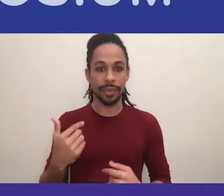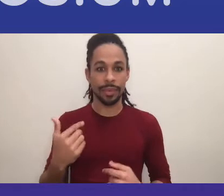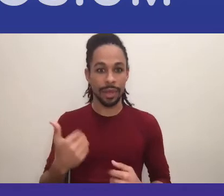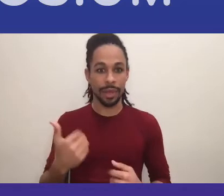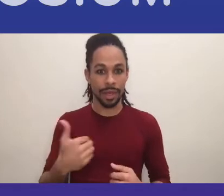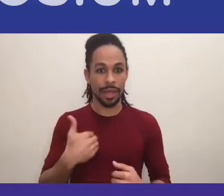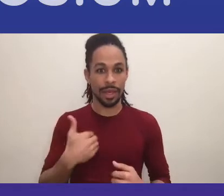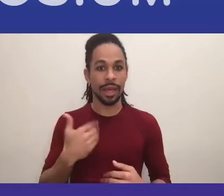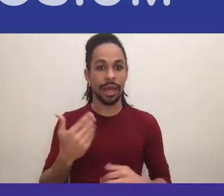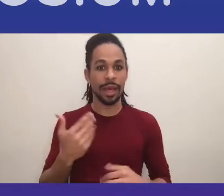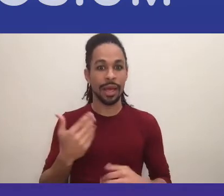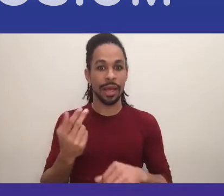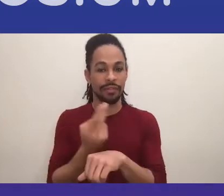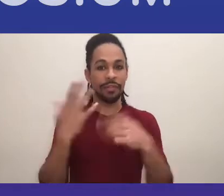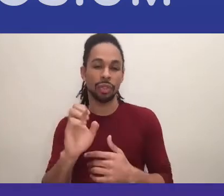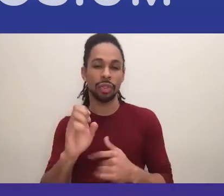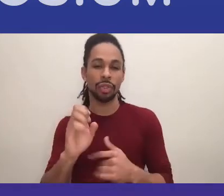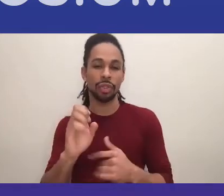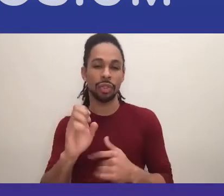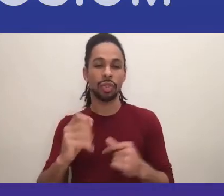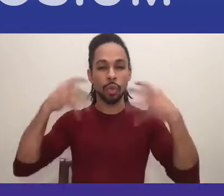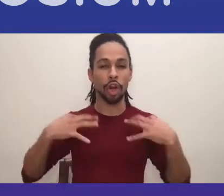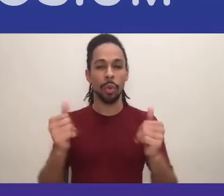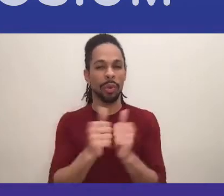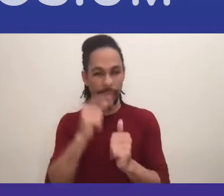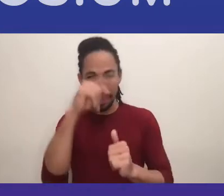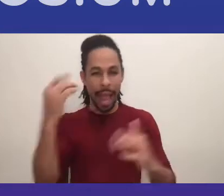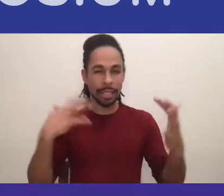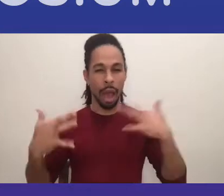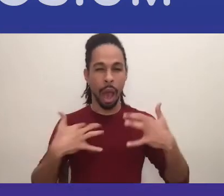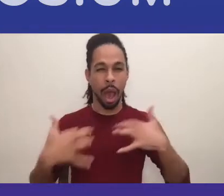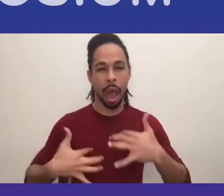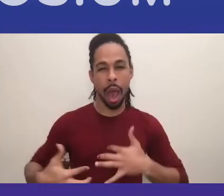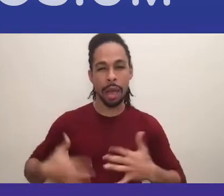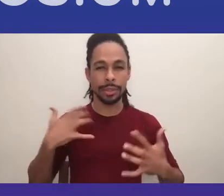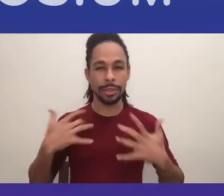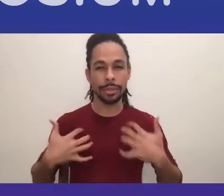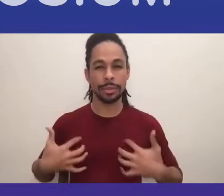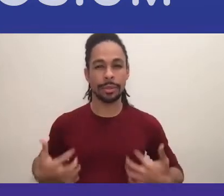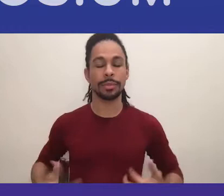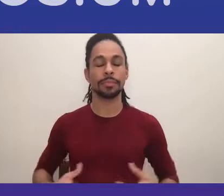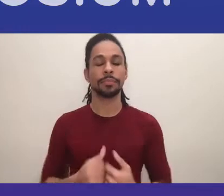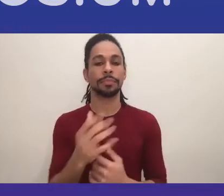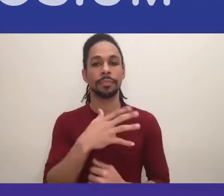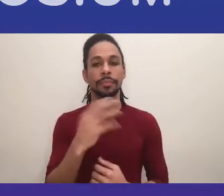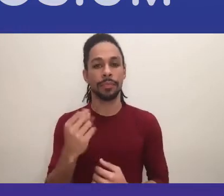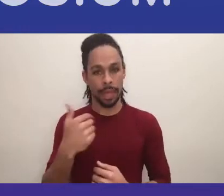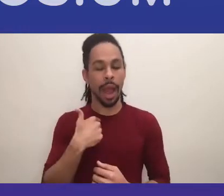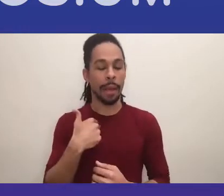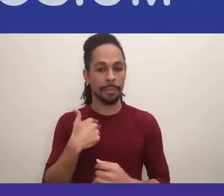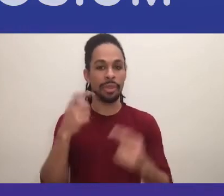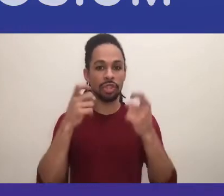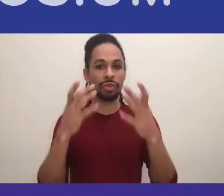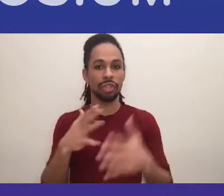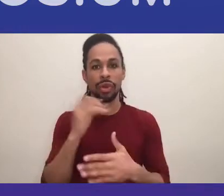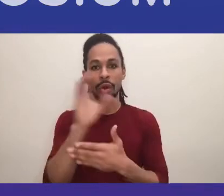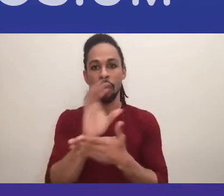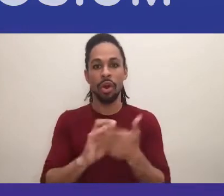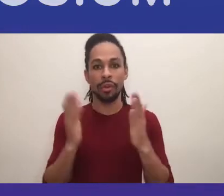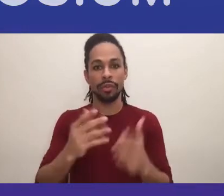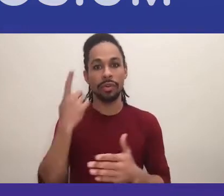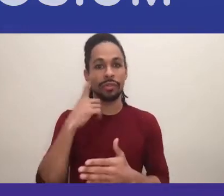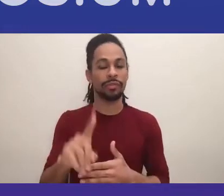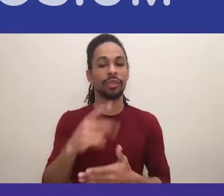some black, I guess, dots mixed in it. Yeah, and I am the director and also choreographer for